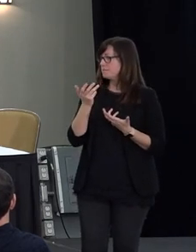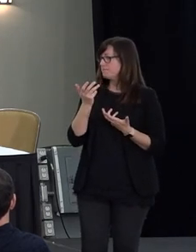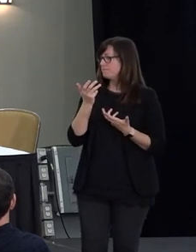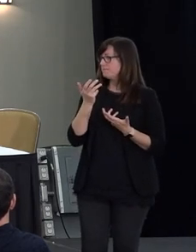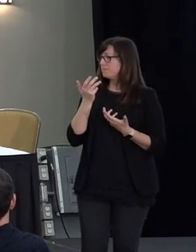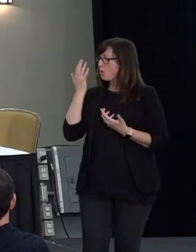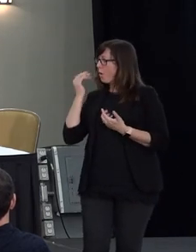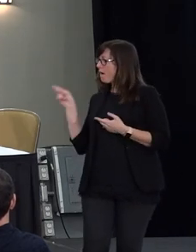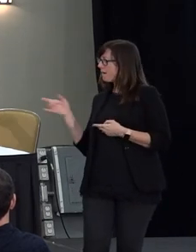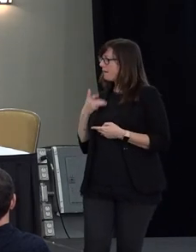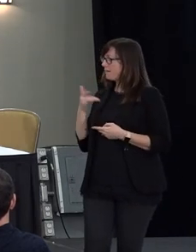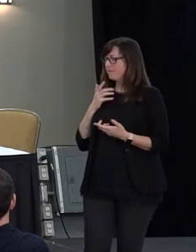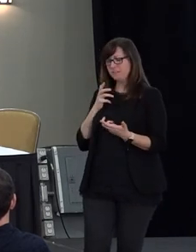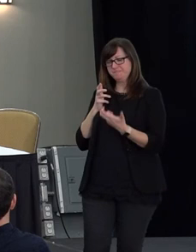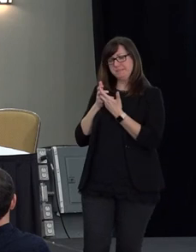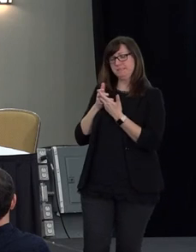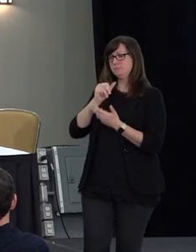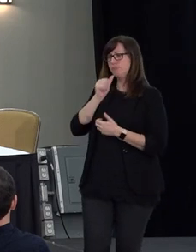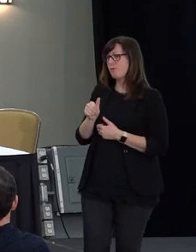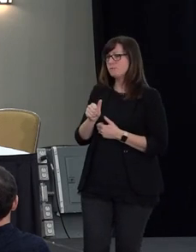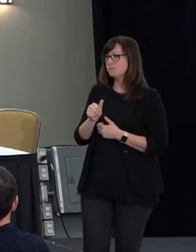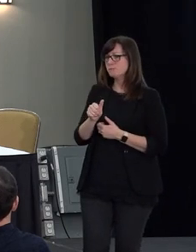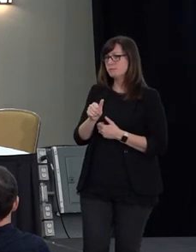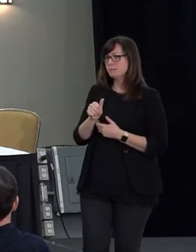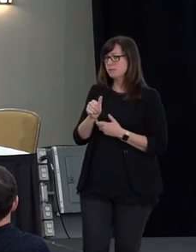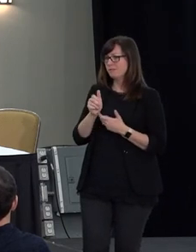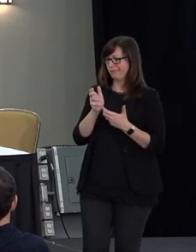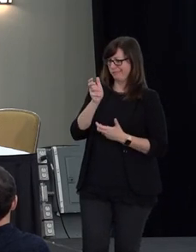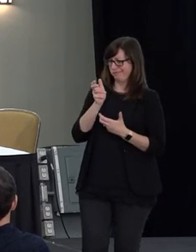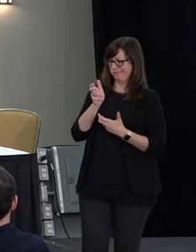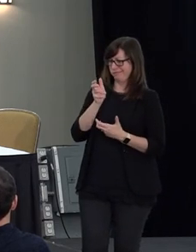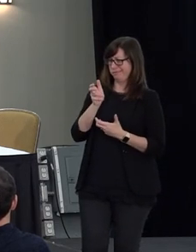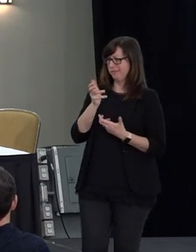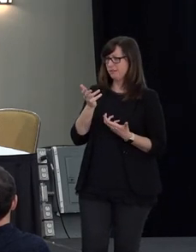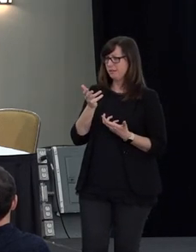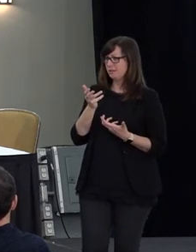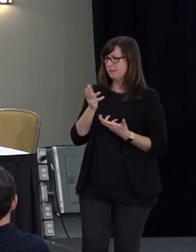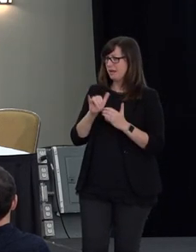why in your opinion it's not working out, and what that disconnect is to make sure that